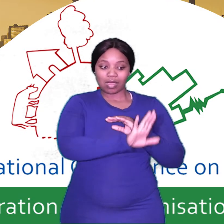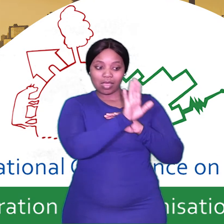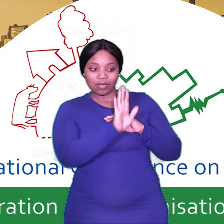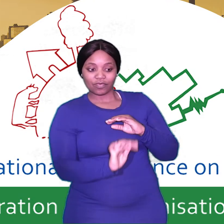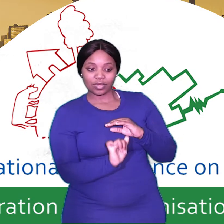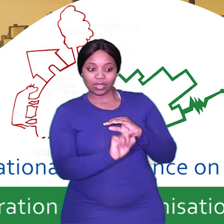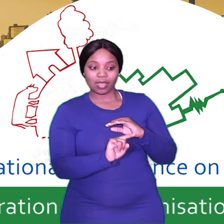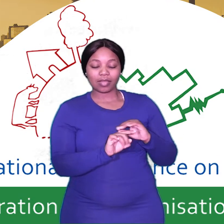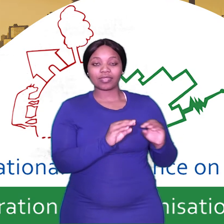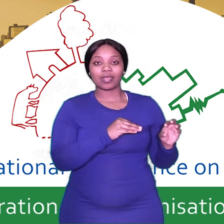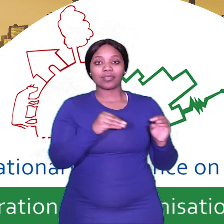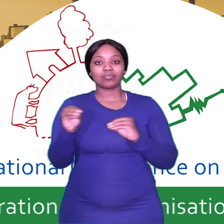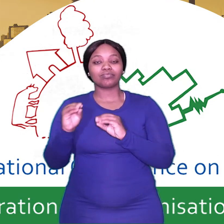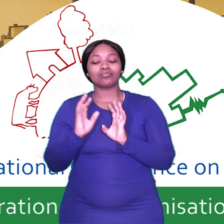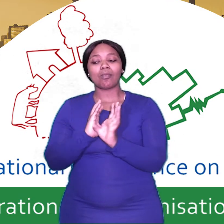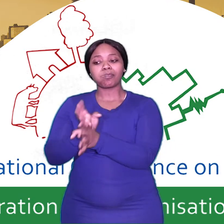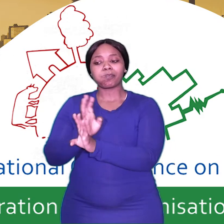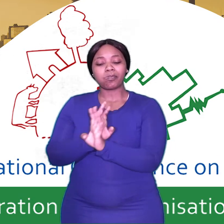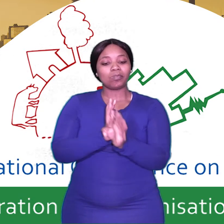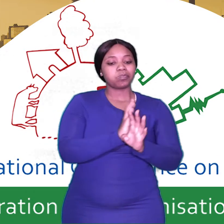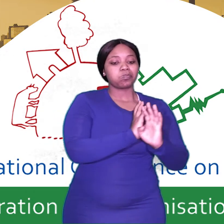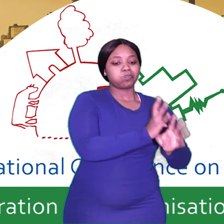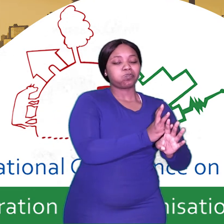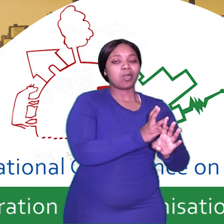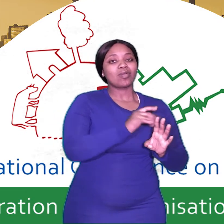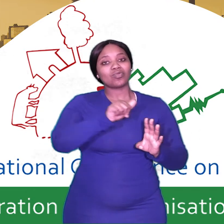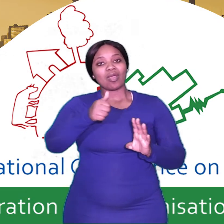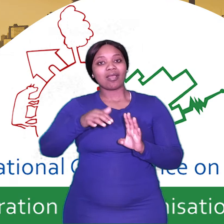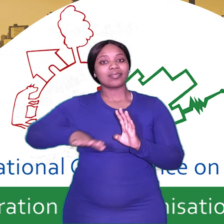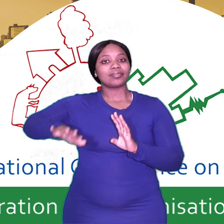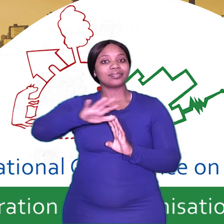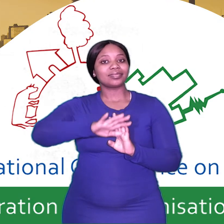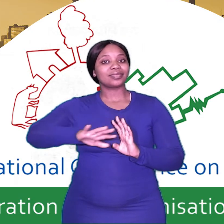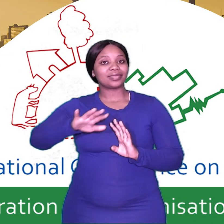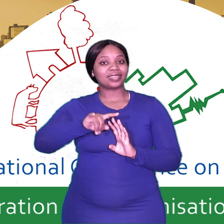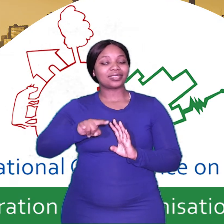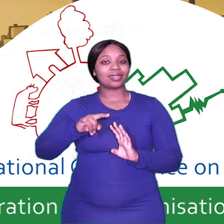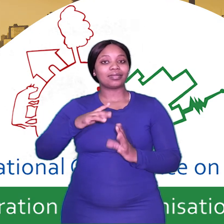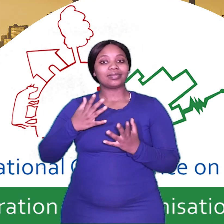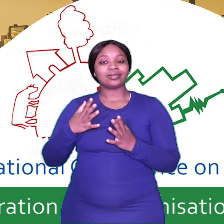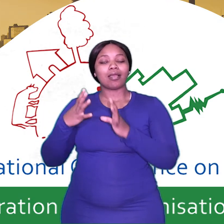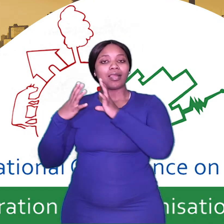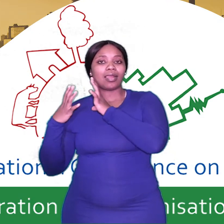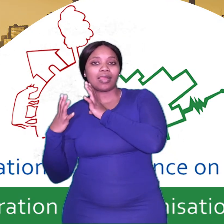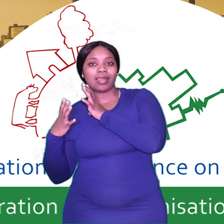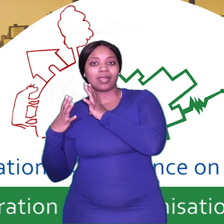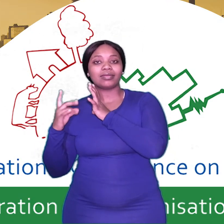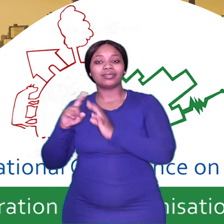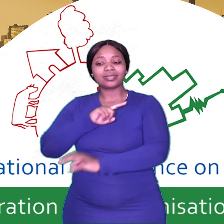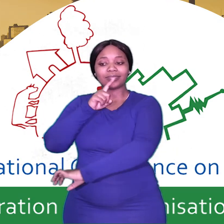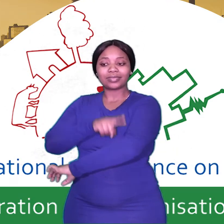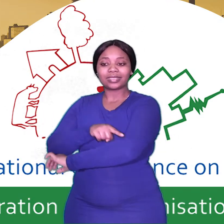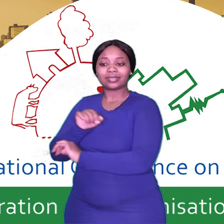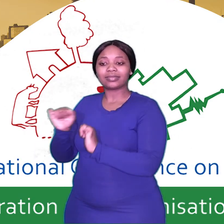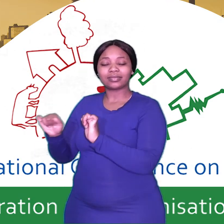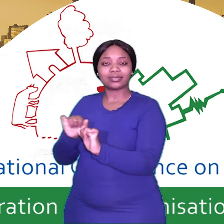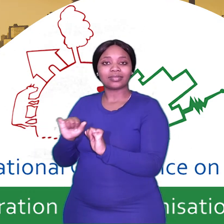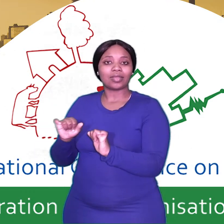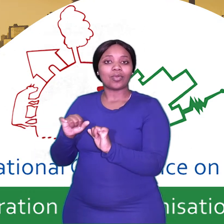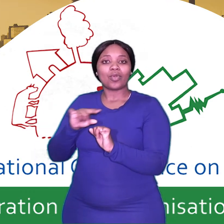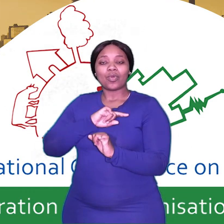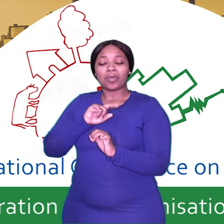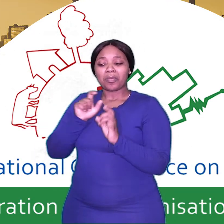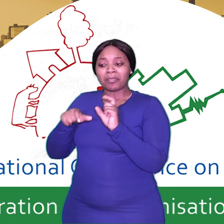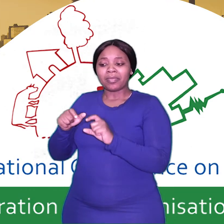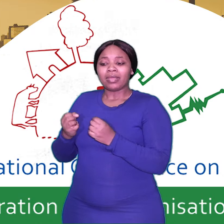high-wage destinations, thus overwhelming destinations' absorptive capacity with an overflow of